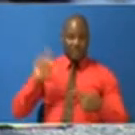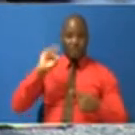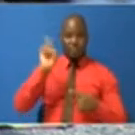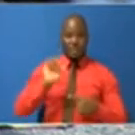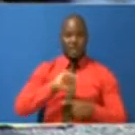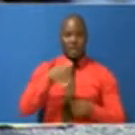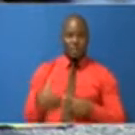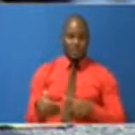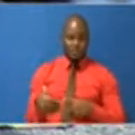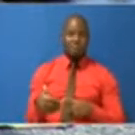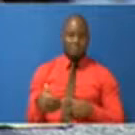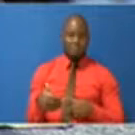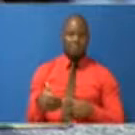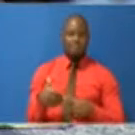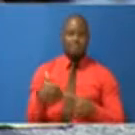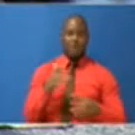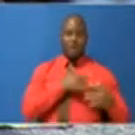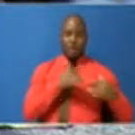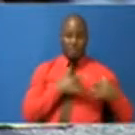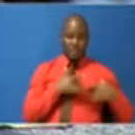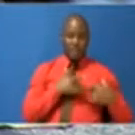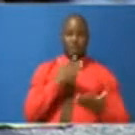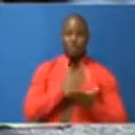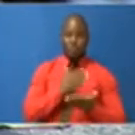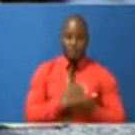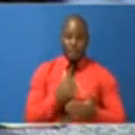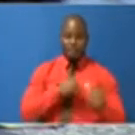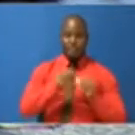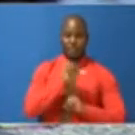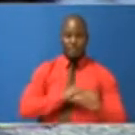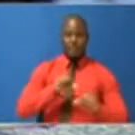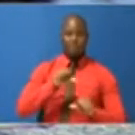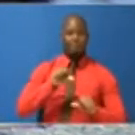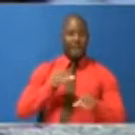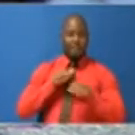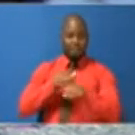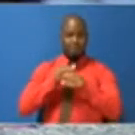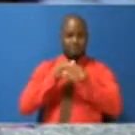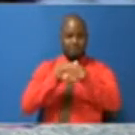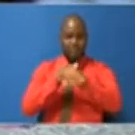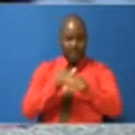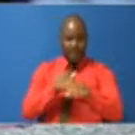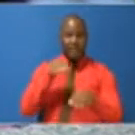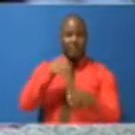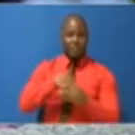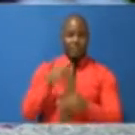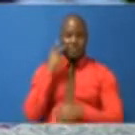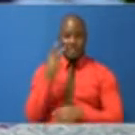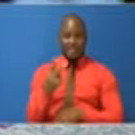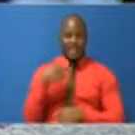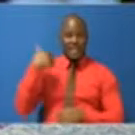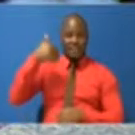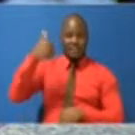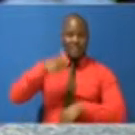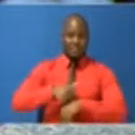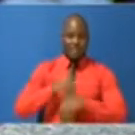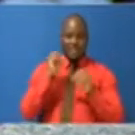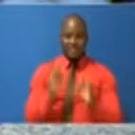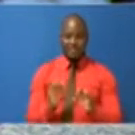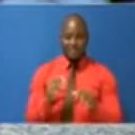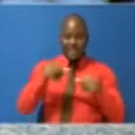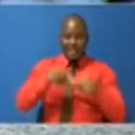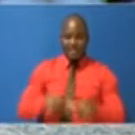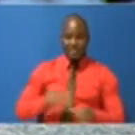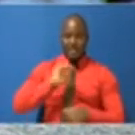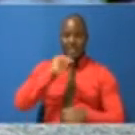nairobi county was is concerned actually about the traffic jams that we witness each and every day if you live